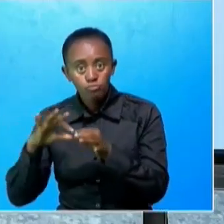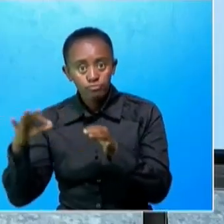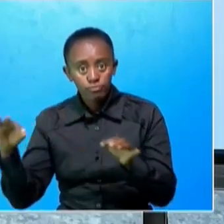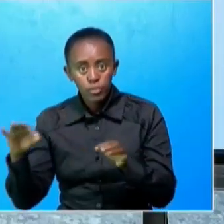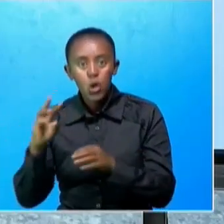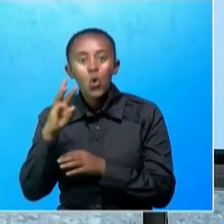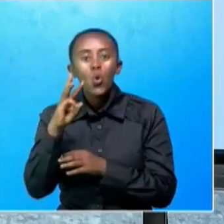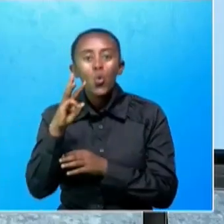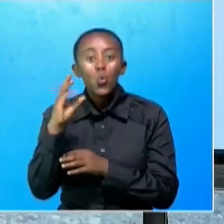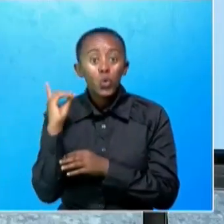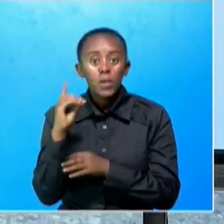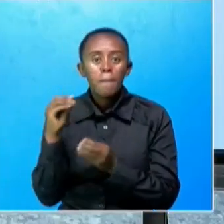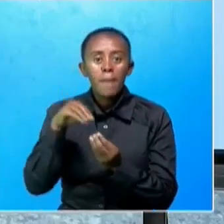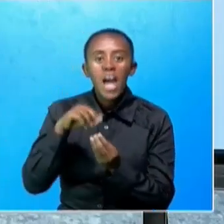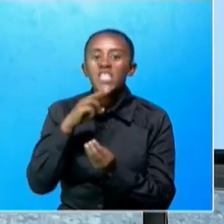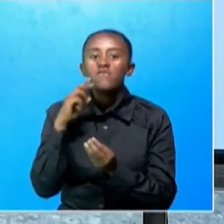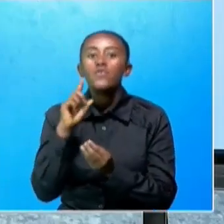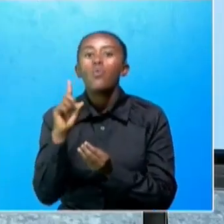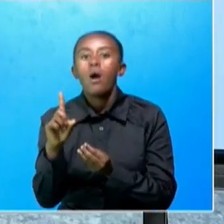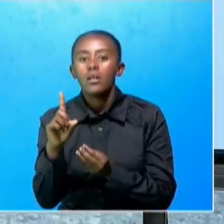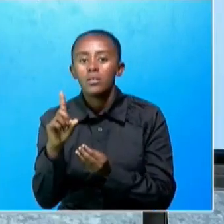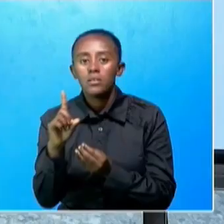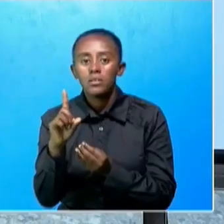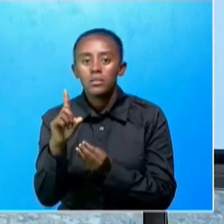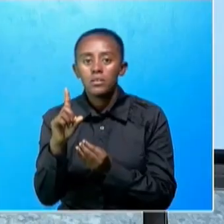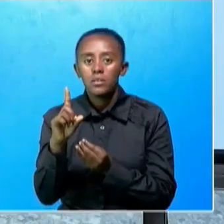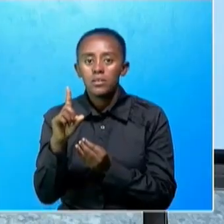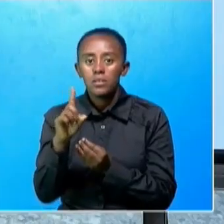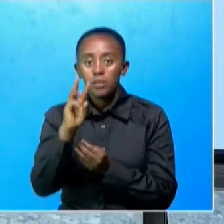plus V1, would, W-O-U-L-D,